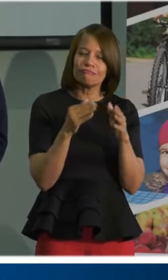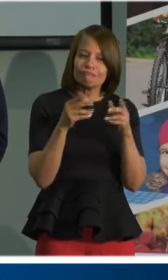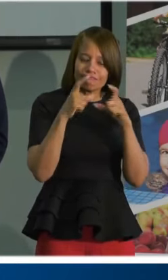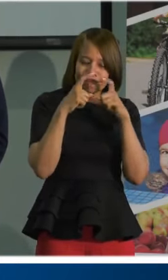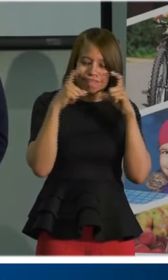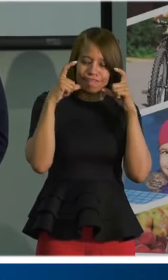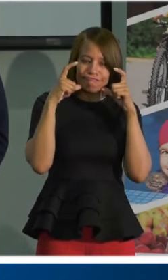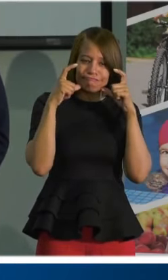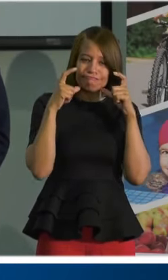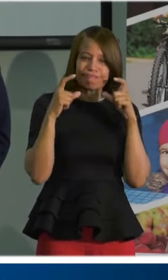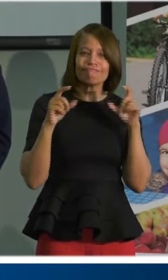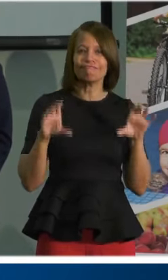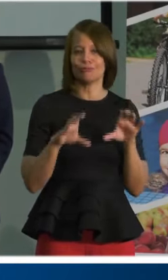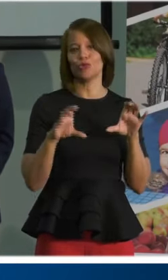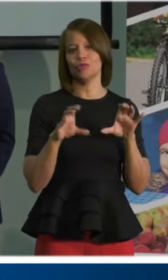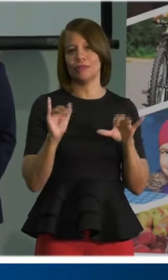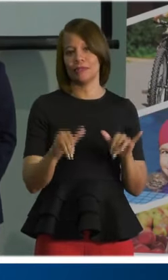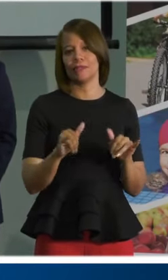Thank you.